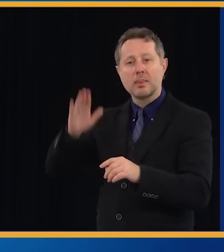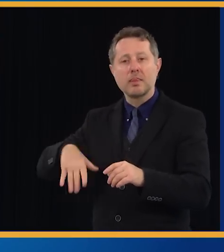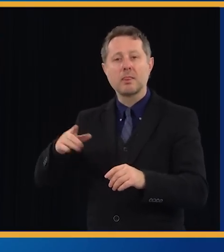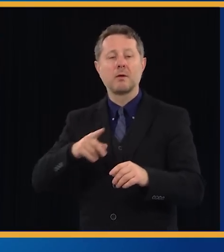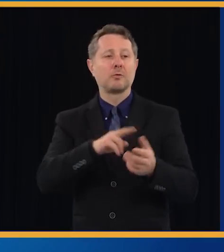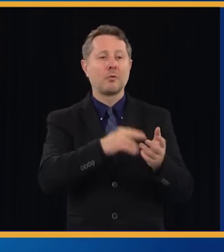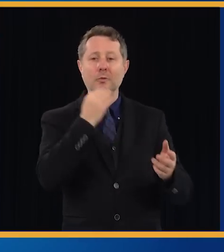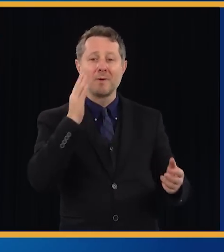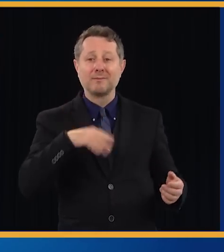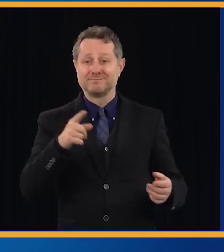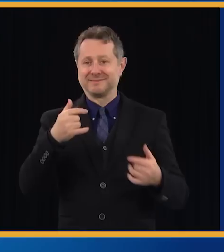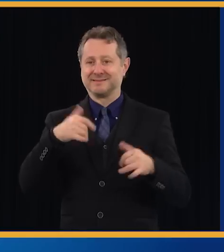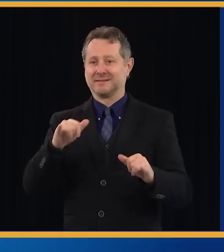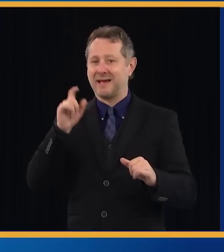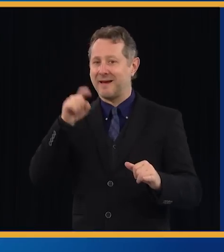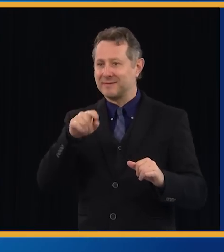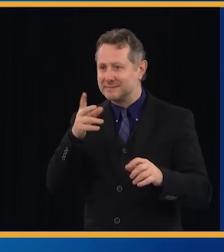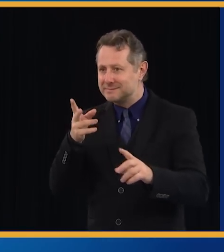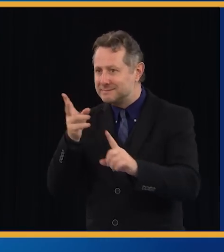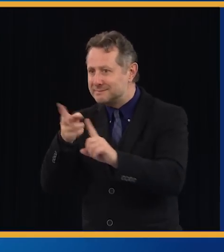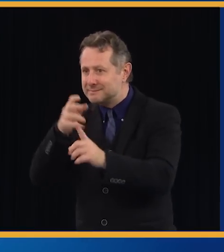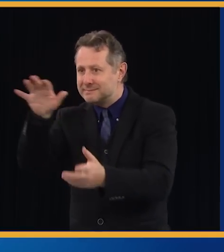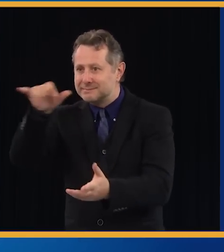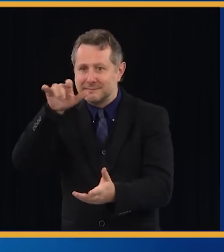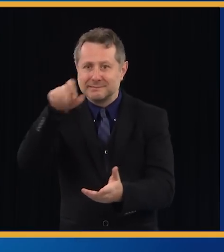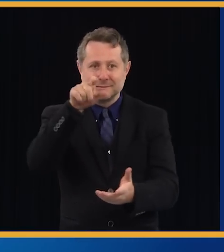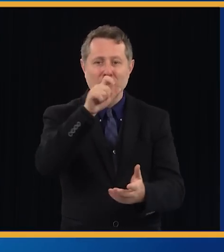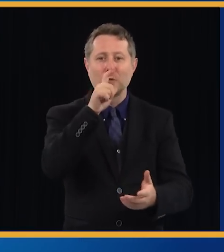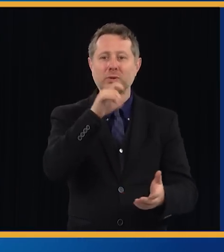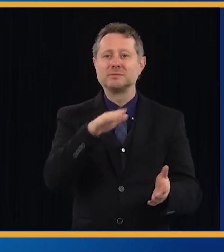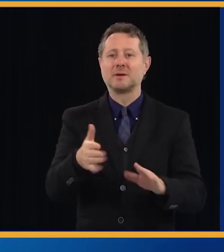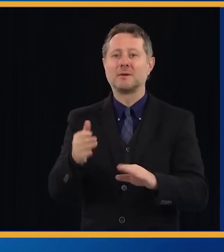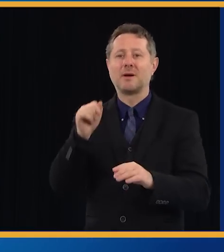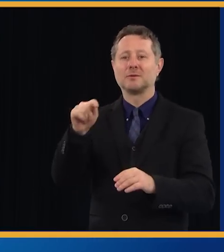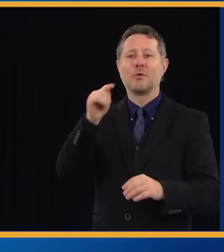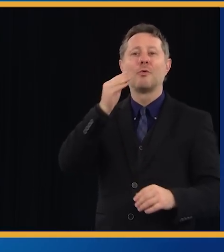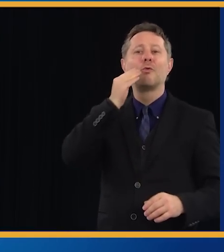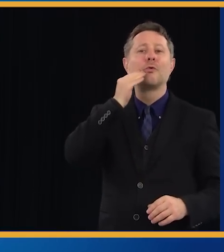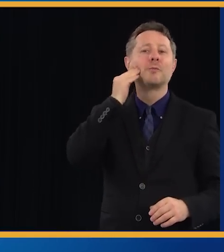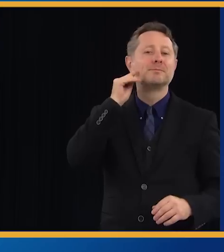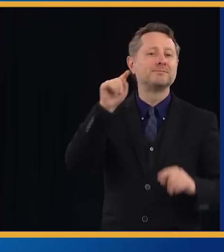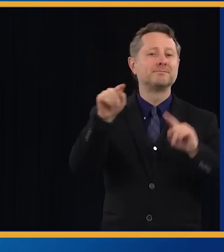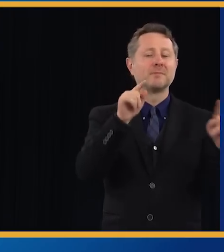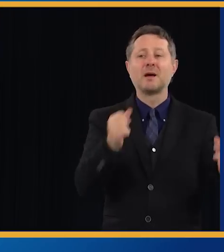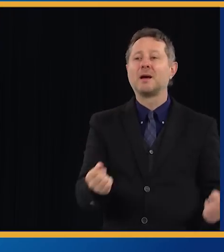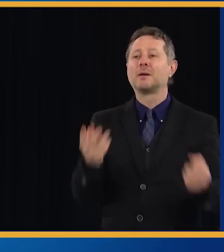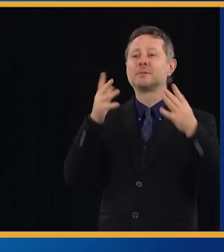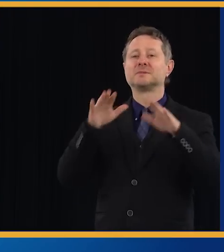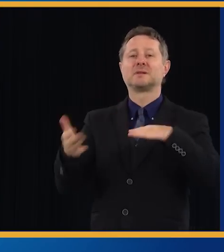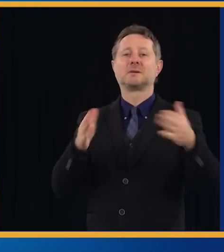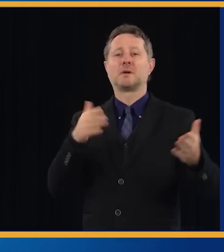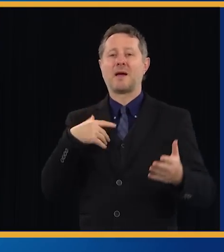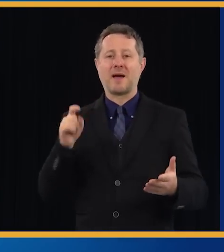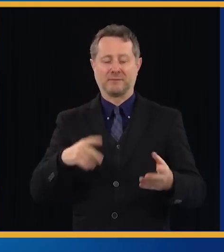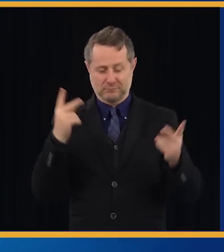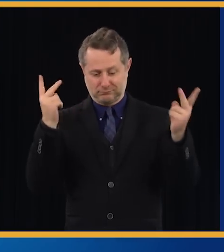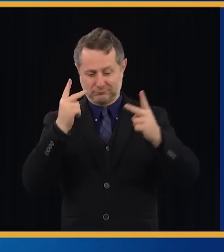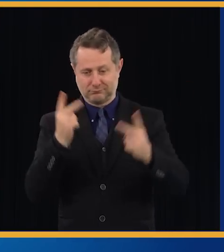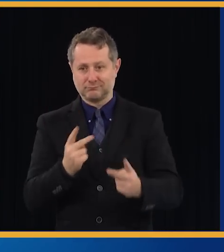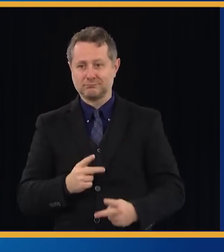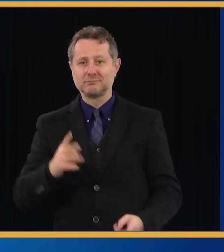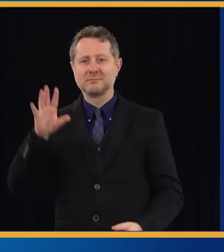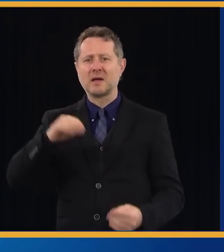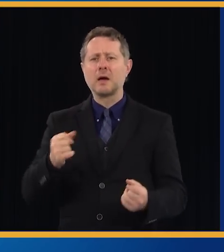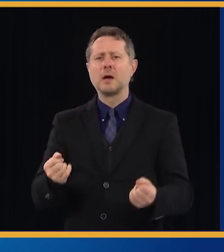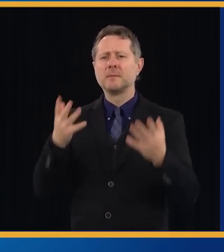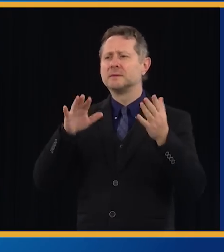compile all that data. And then the at-home deaths, you have to go back and try to find out what was the cause of death